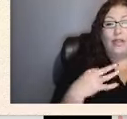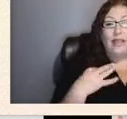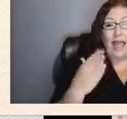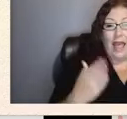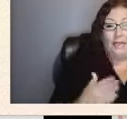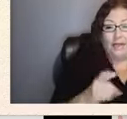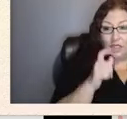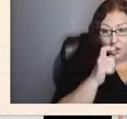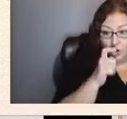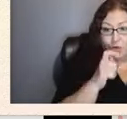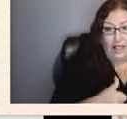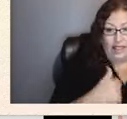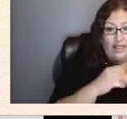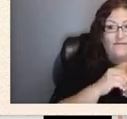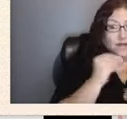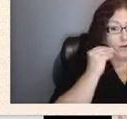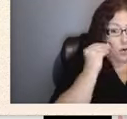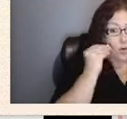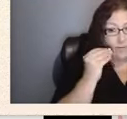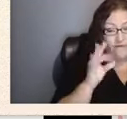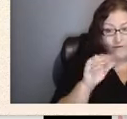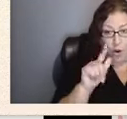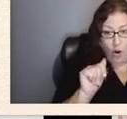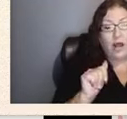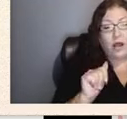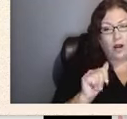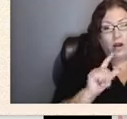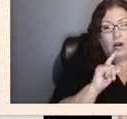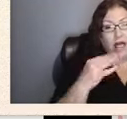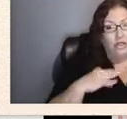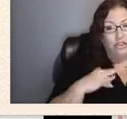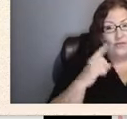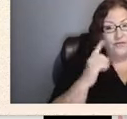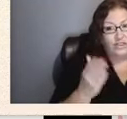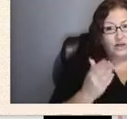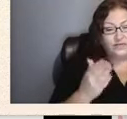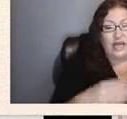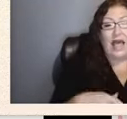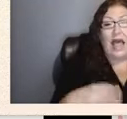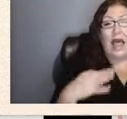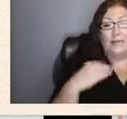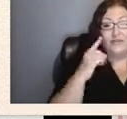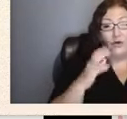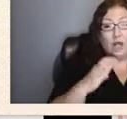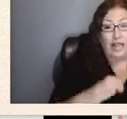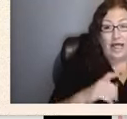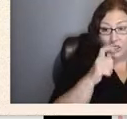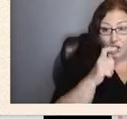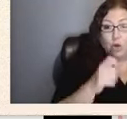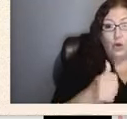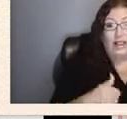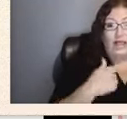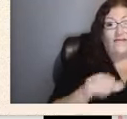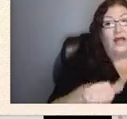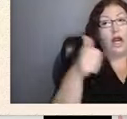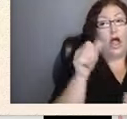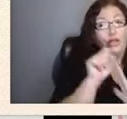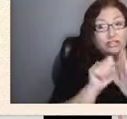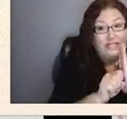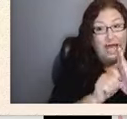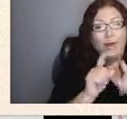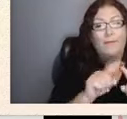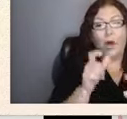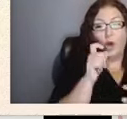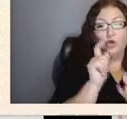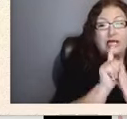in Florida are eligible for services. Applications for clients who reside in another state but whose legal